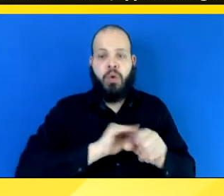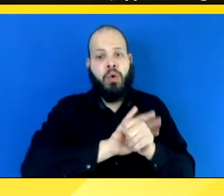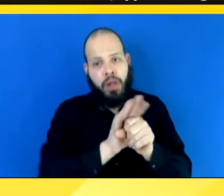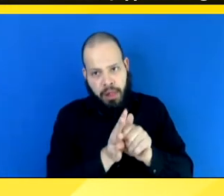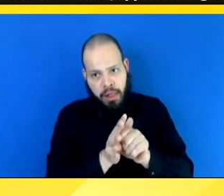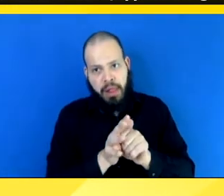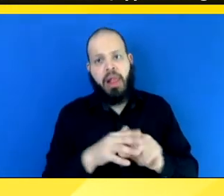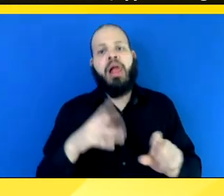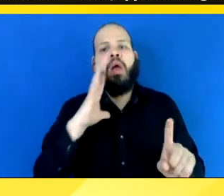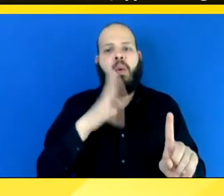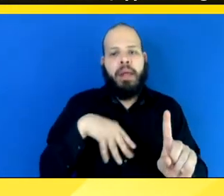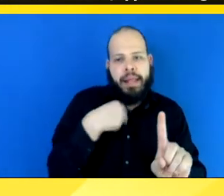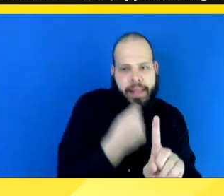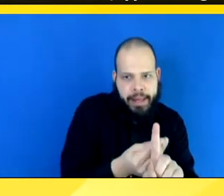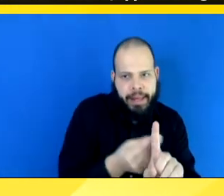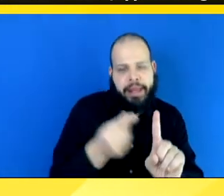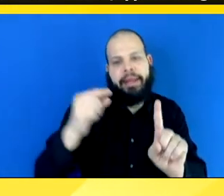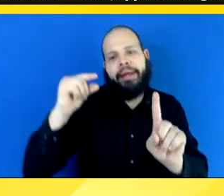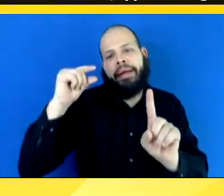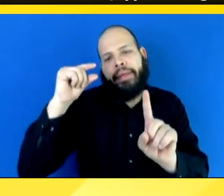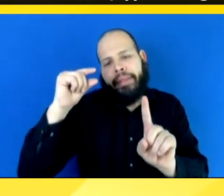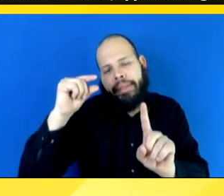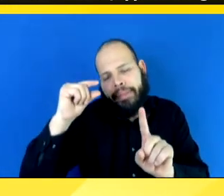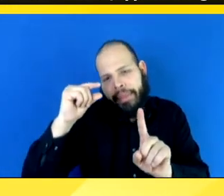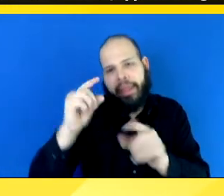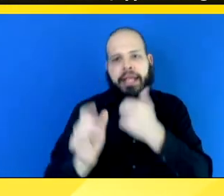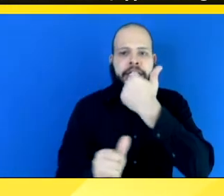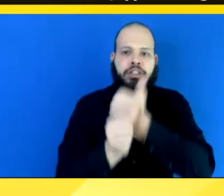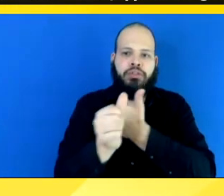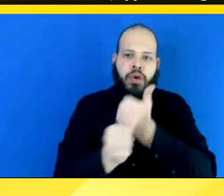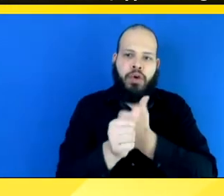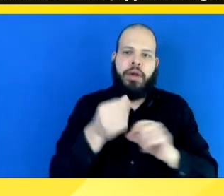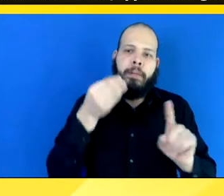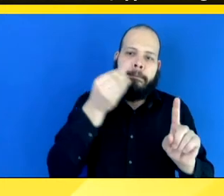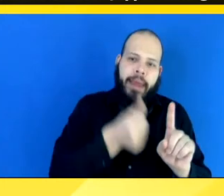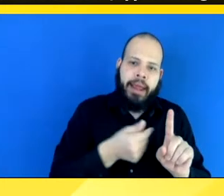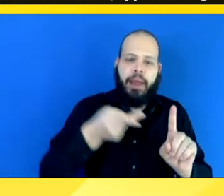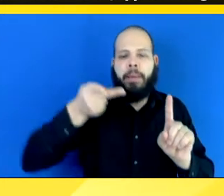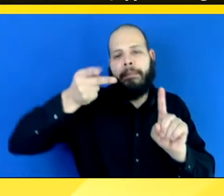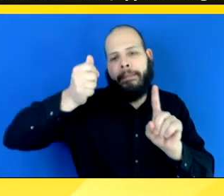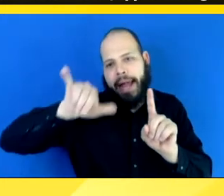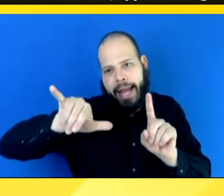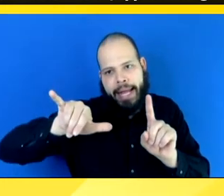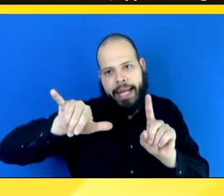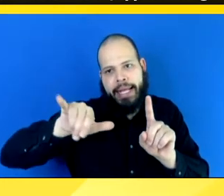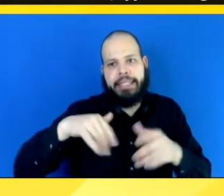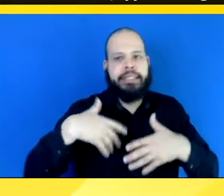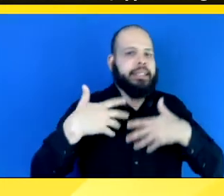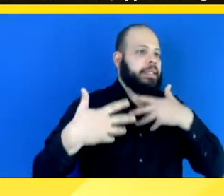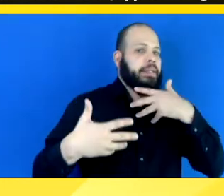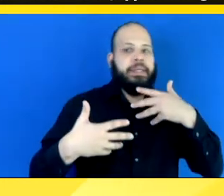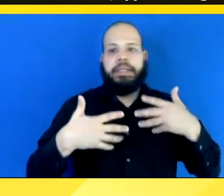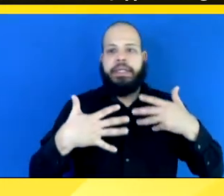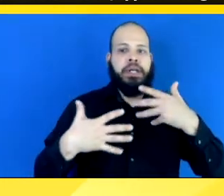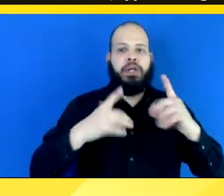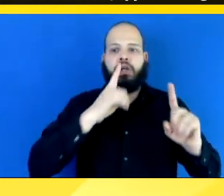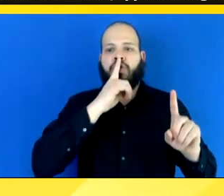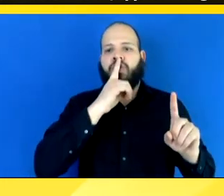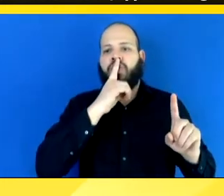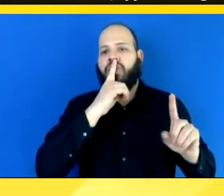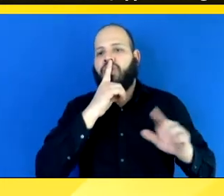back, while at the same time you're increasing their work, and that would have never happened if you had the